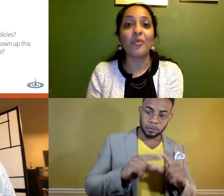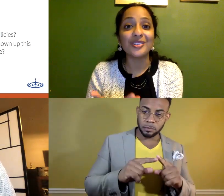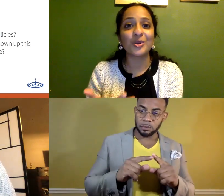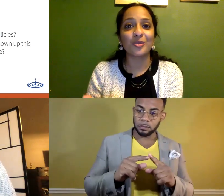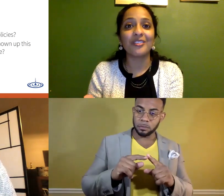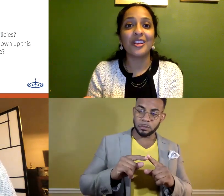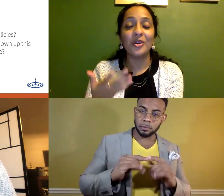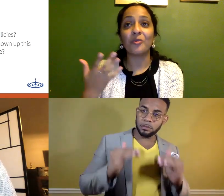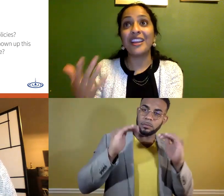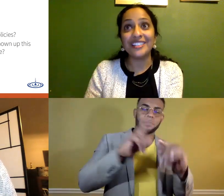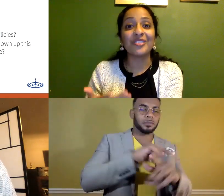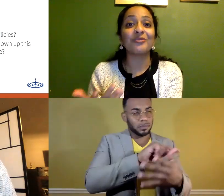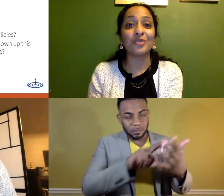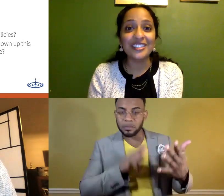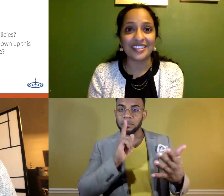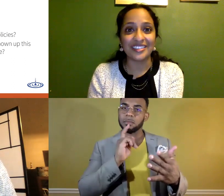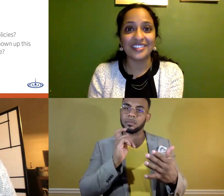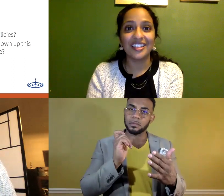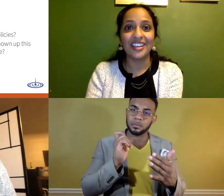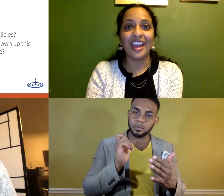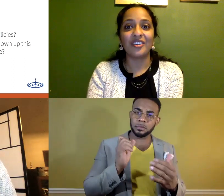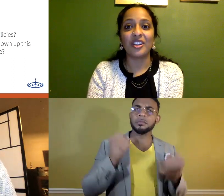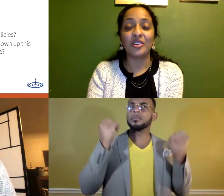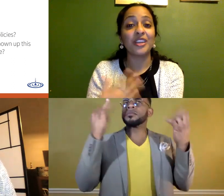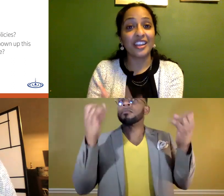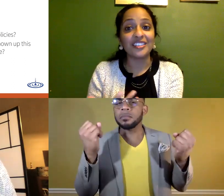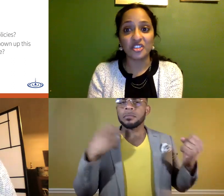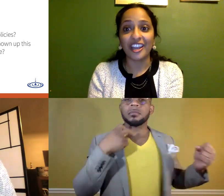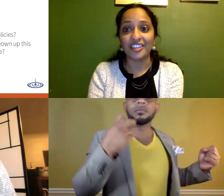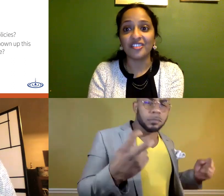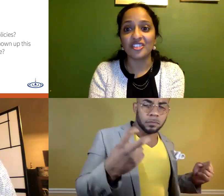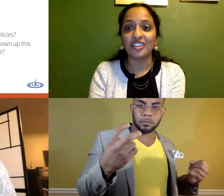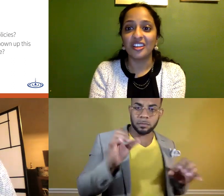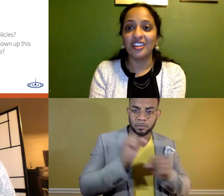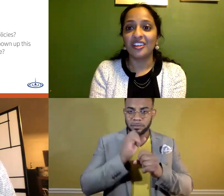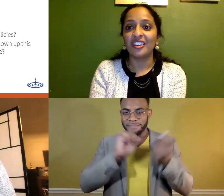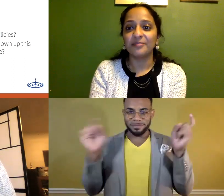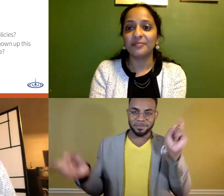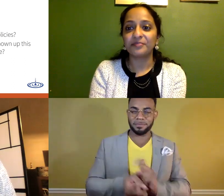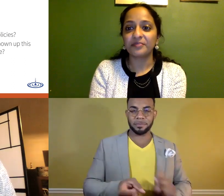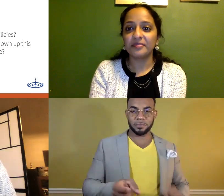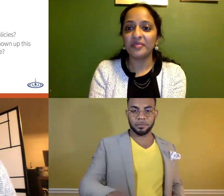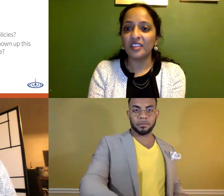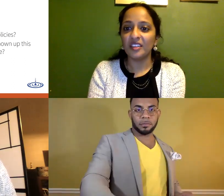up. They're the ones who are raising their voices and creating this change.